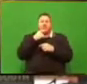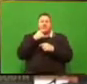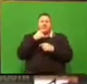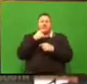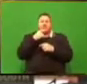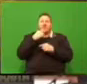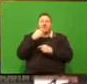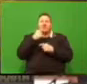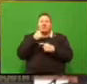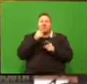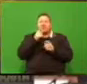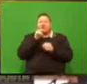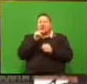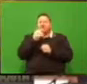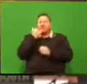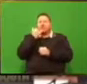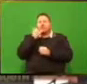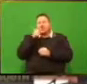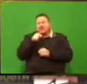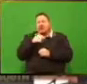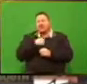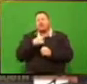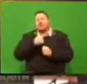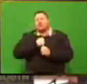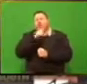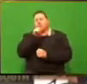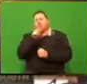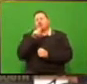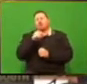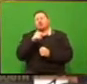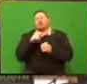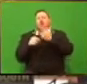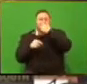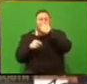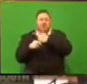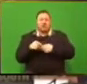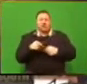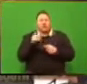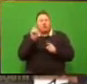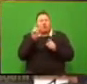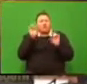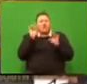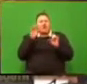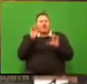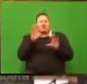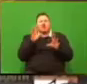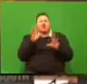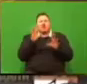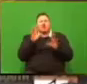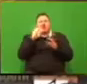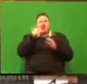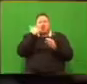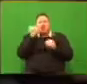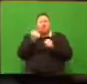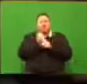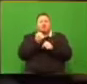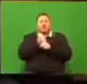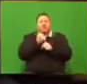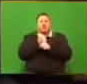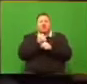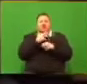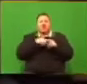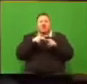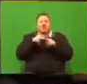you, President, is this. Through what magic do you hope to forge a national